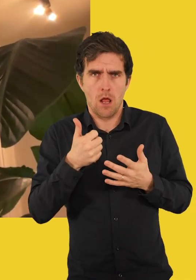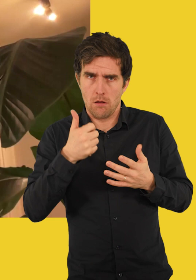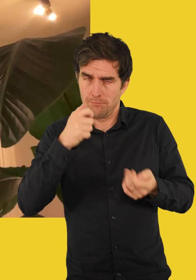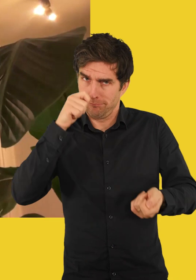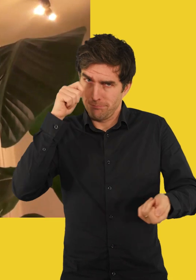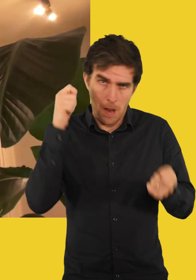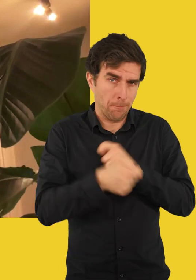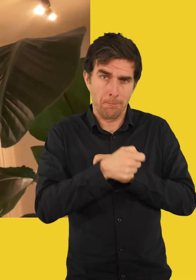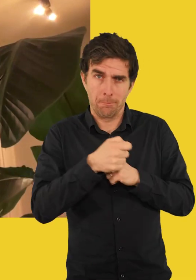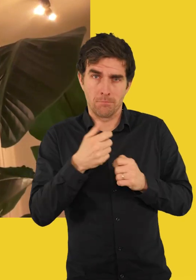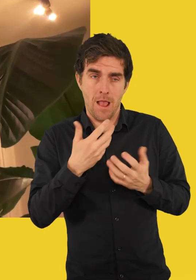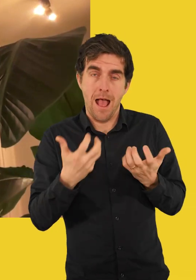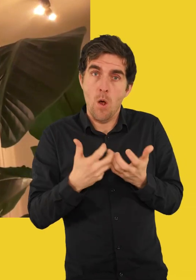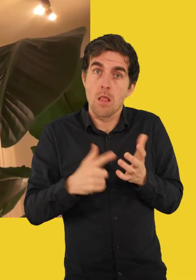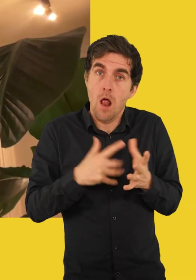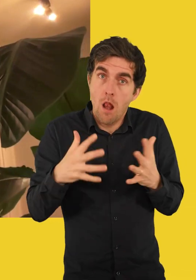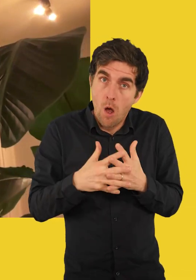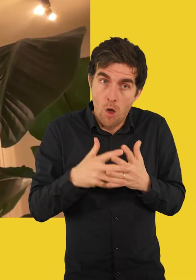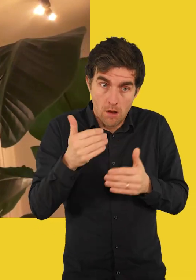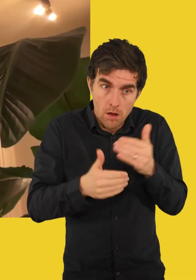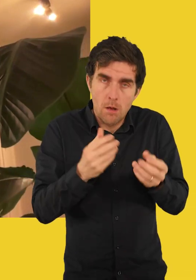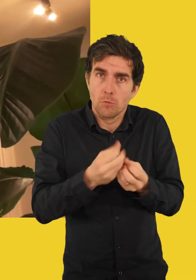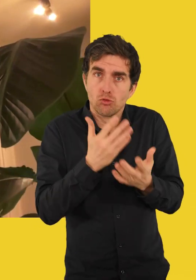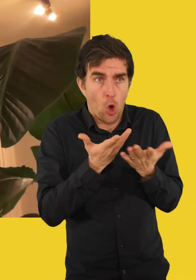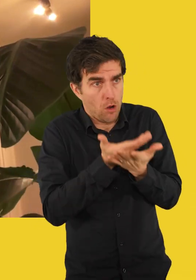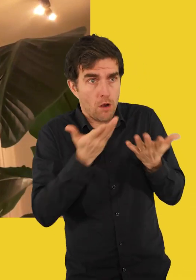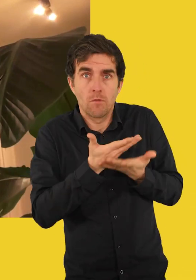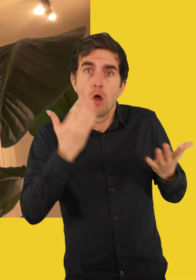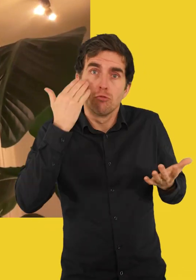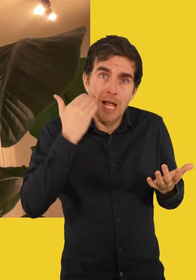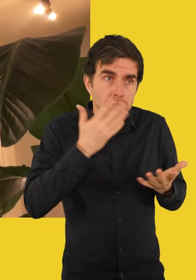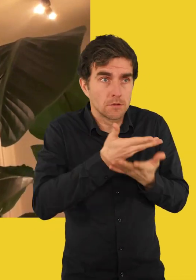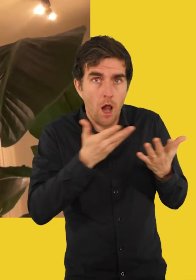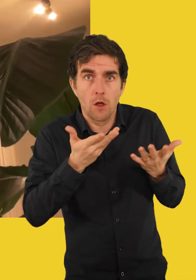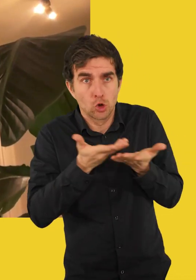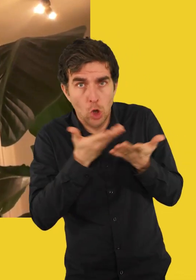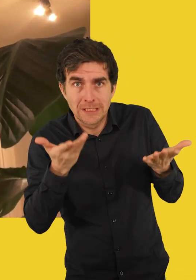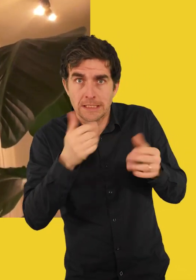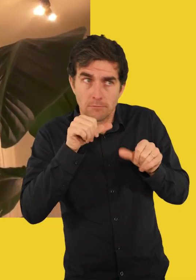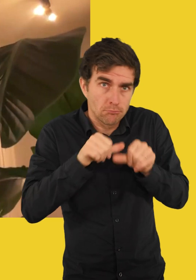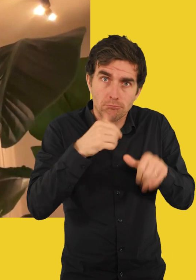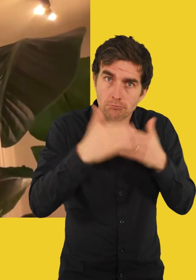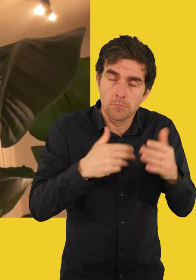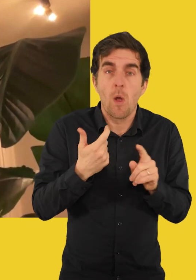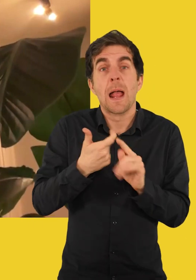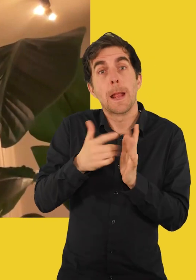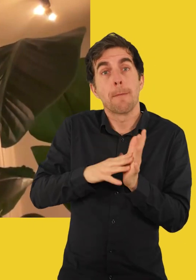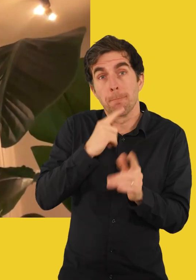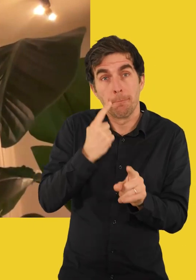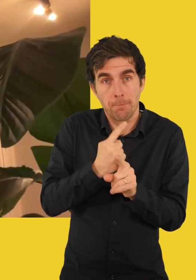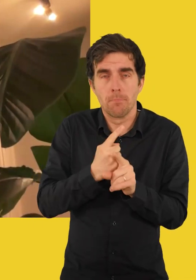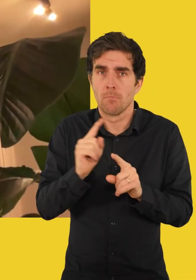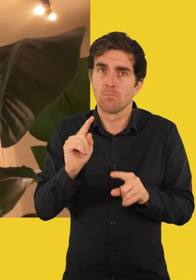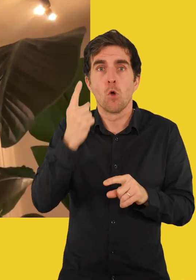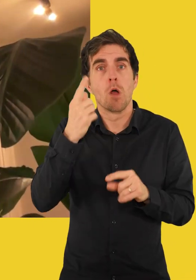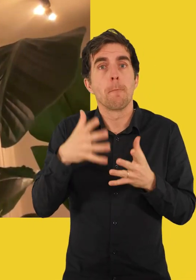how the law works for communities that are fighting for racial, social, and economic justice. And as Kim just mentioned, we are the first Black-led, first